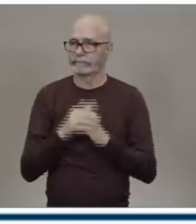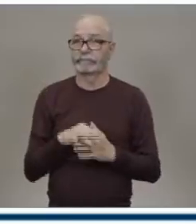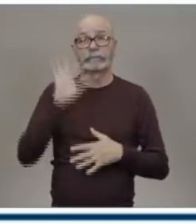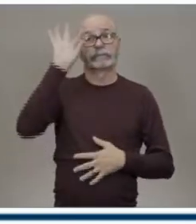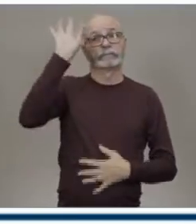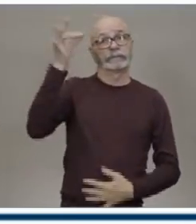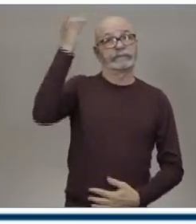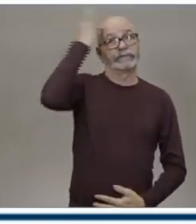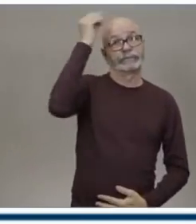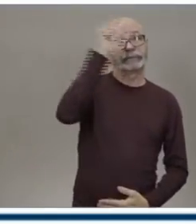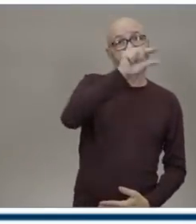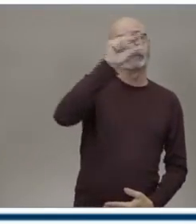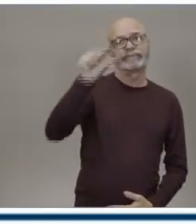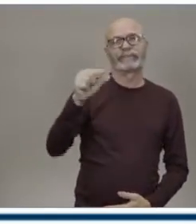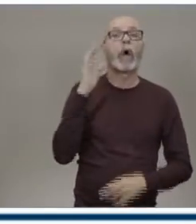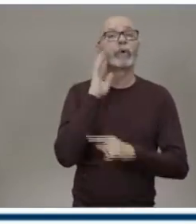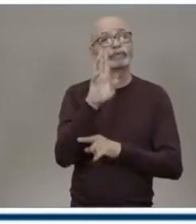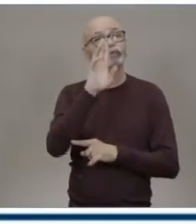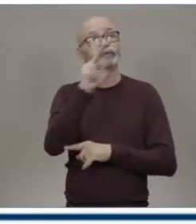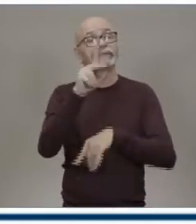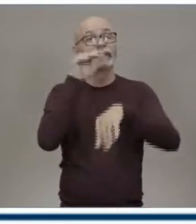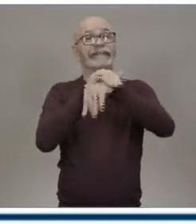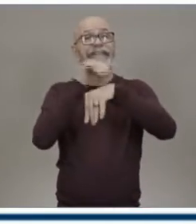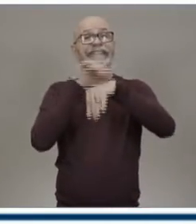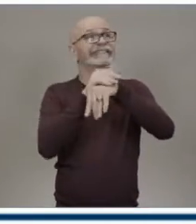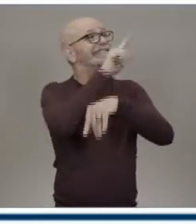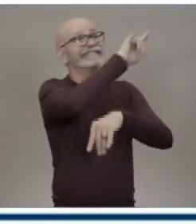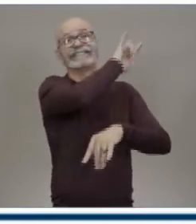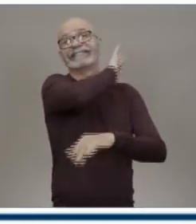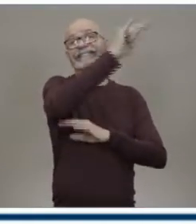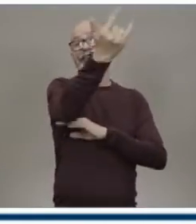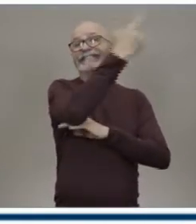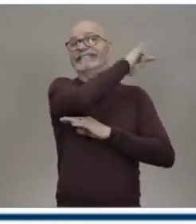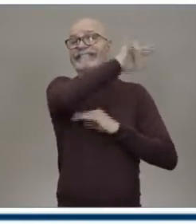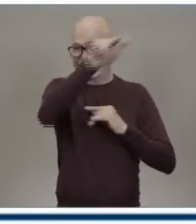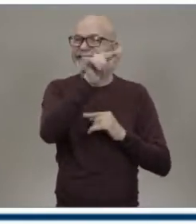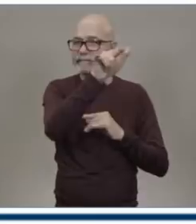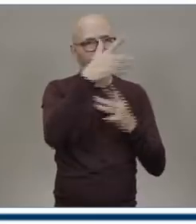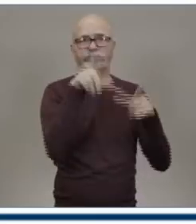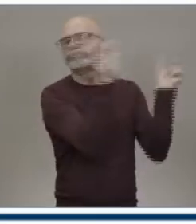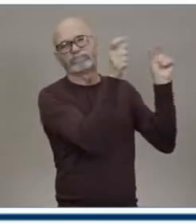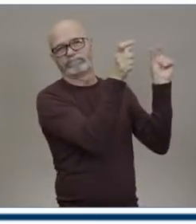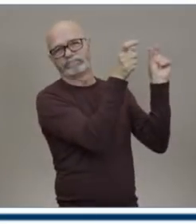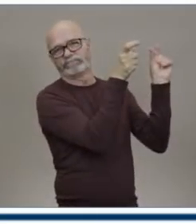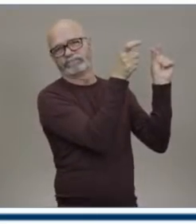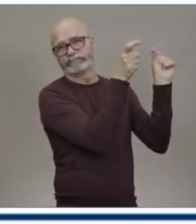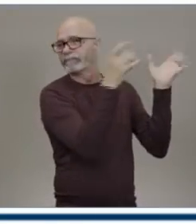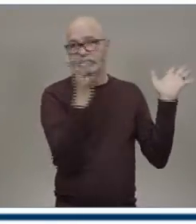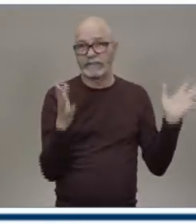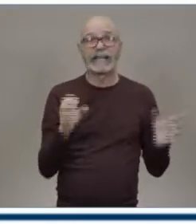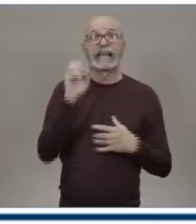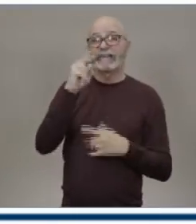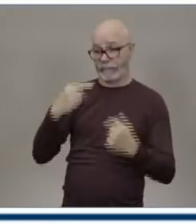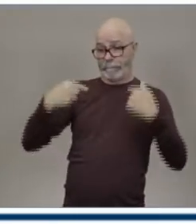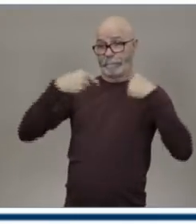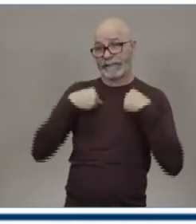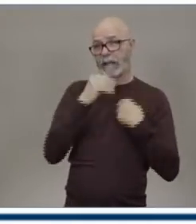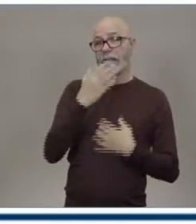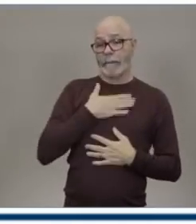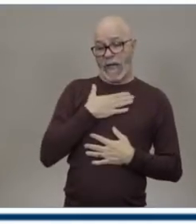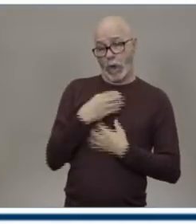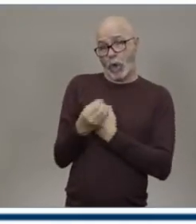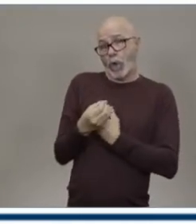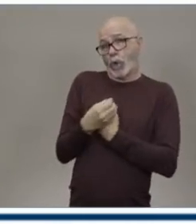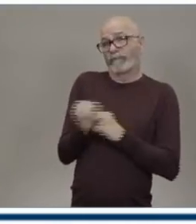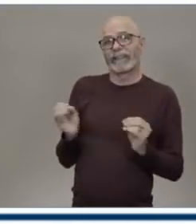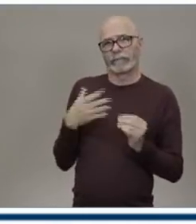from the United Kingdom, and I, myself and people in my office continue to participate in discussions with colleagues